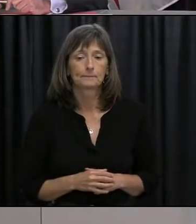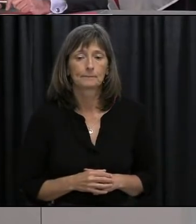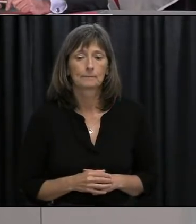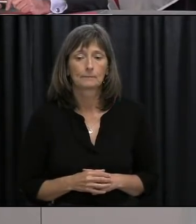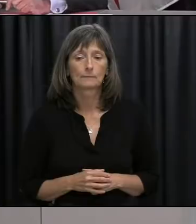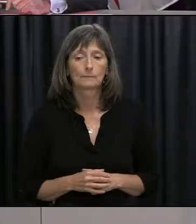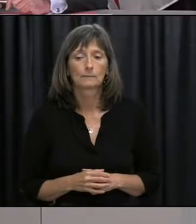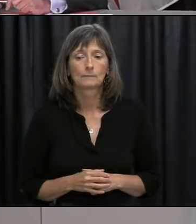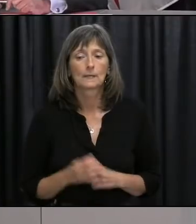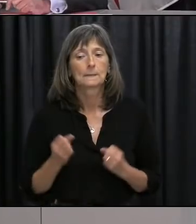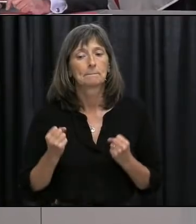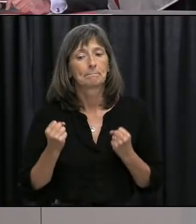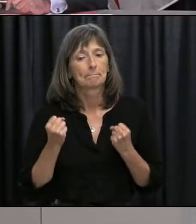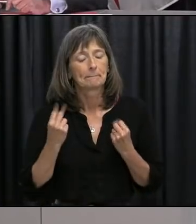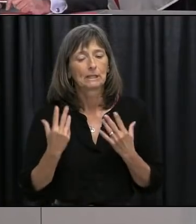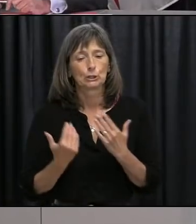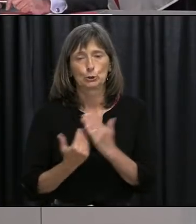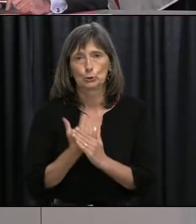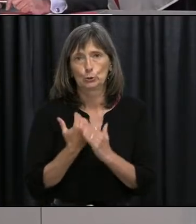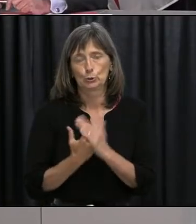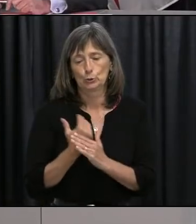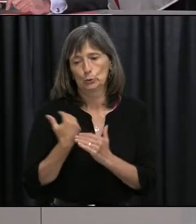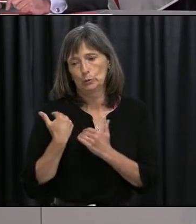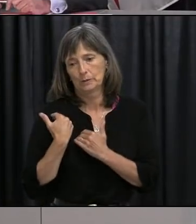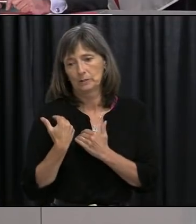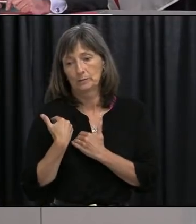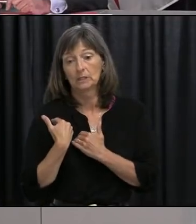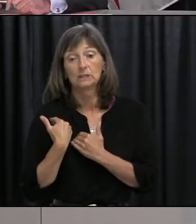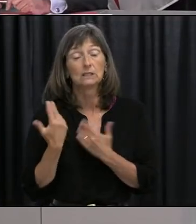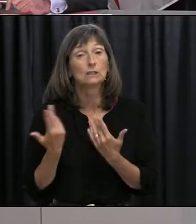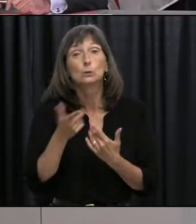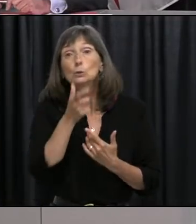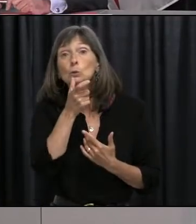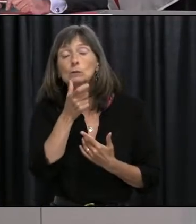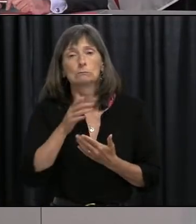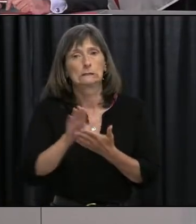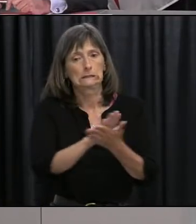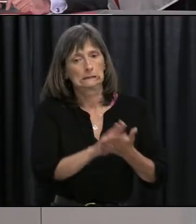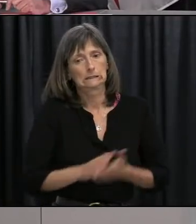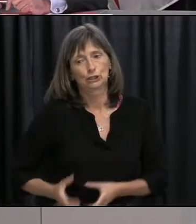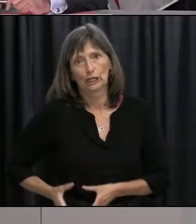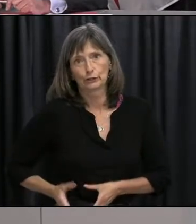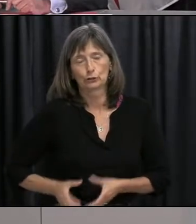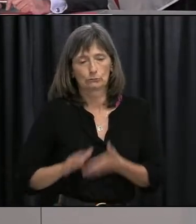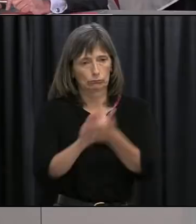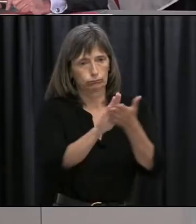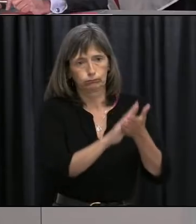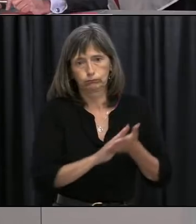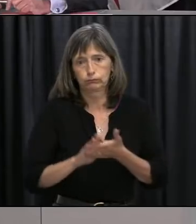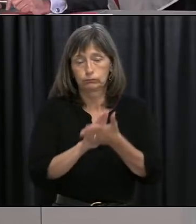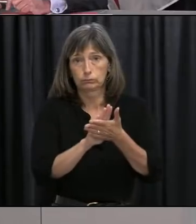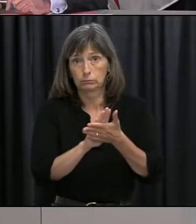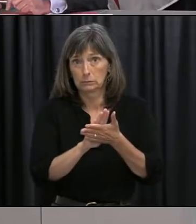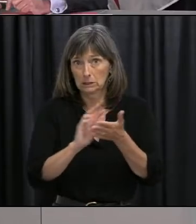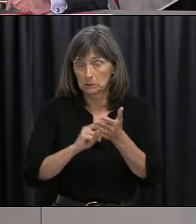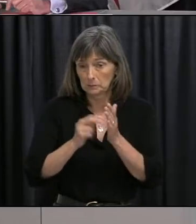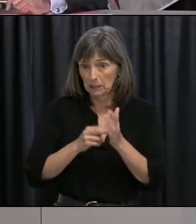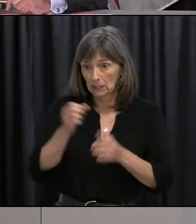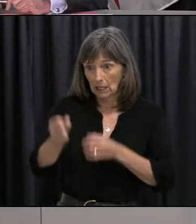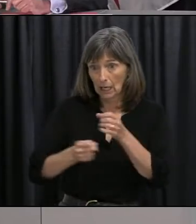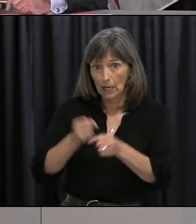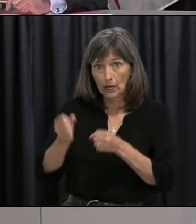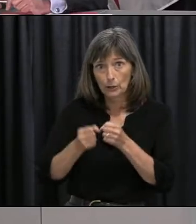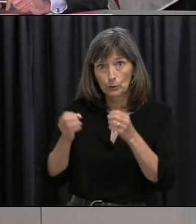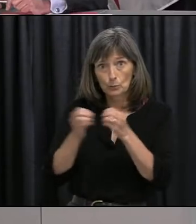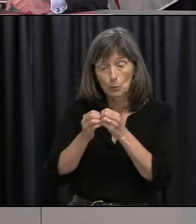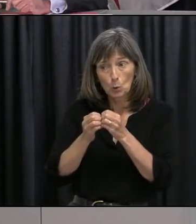new responsibilities for school custodians. Are we going to have more permanent full-time,